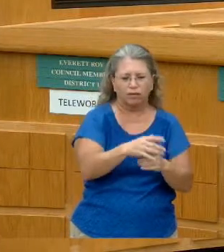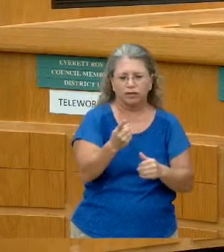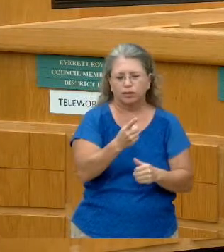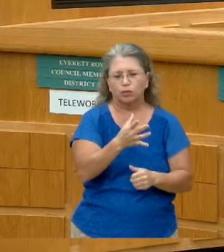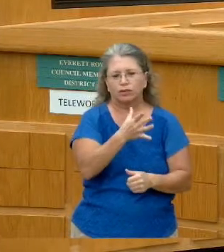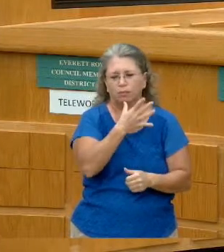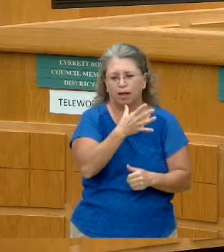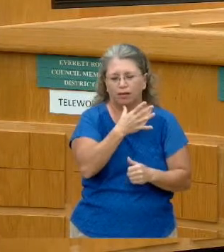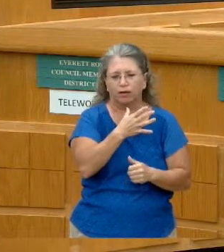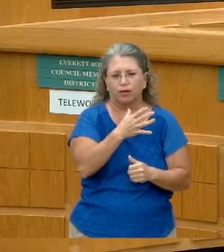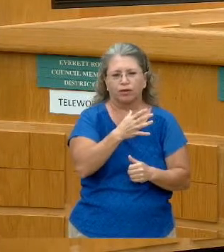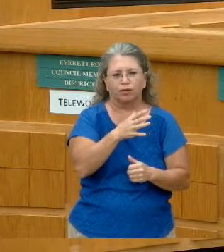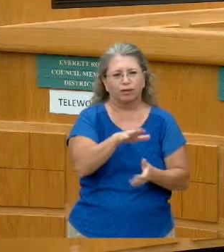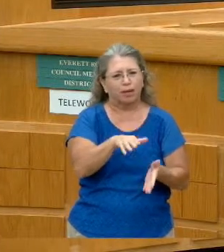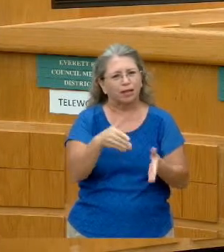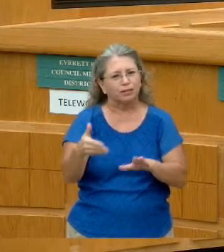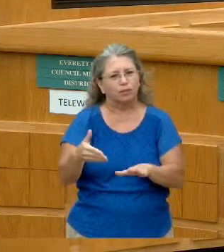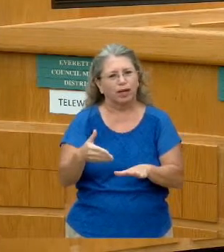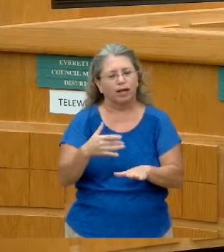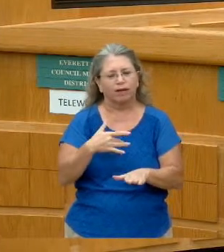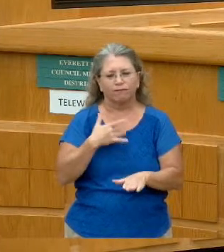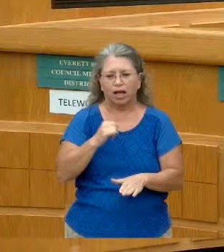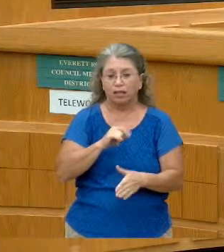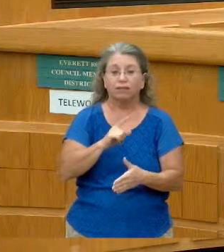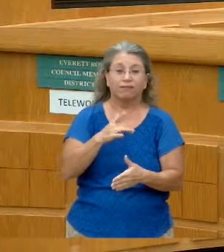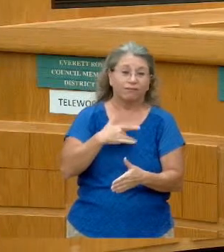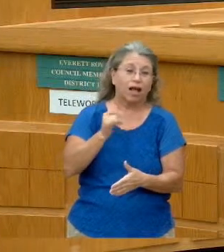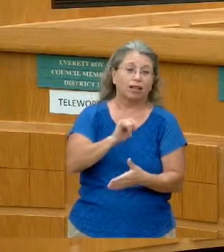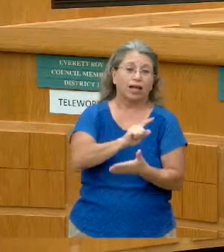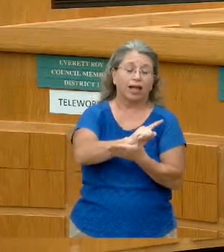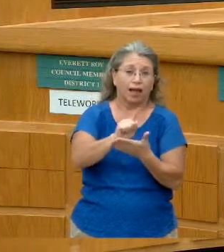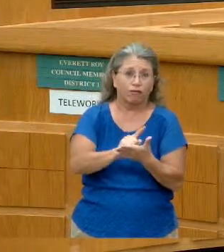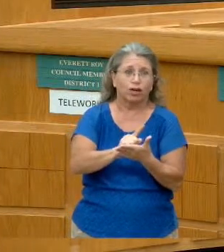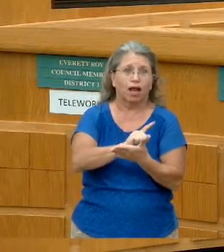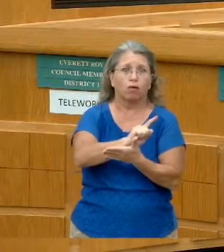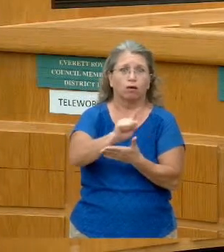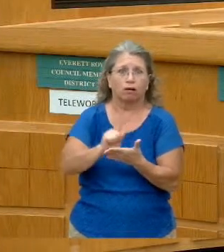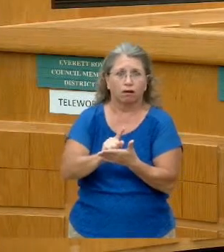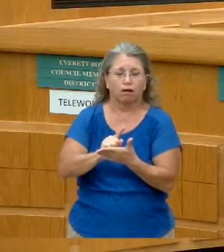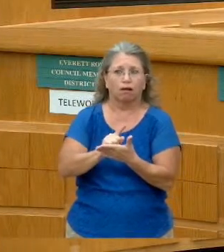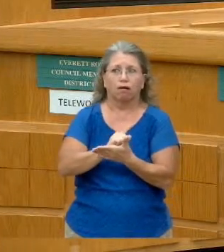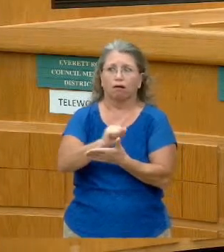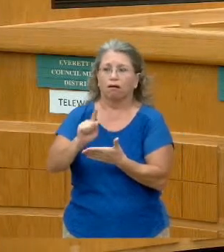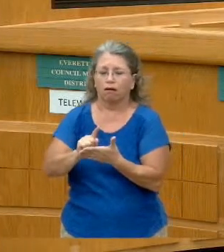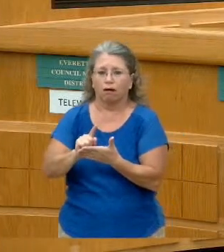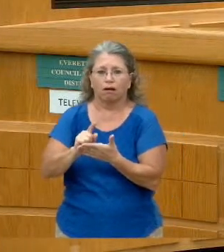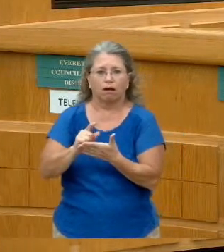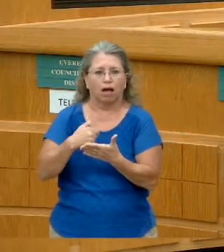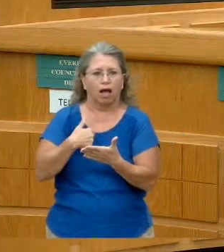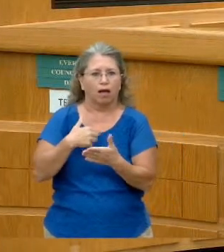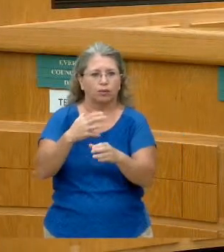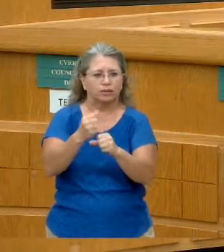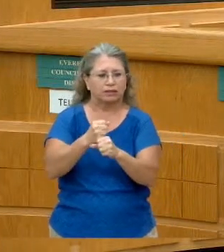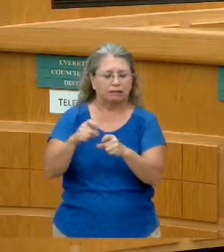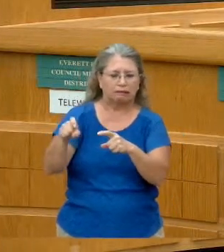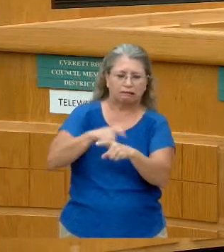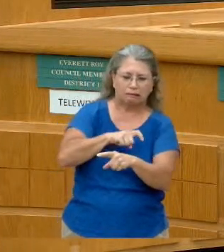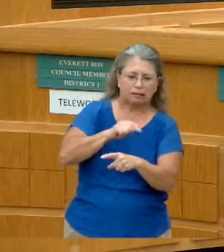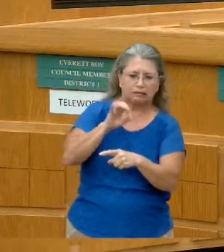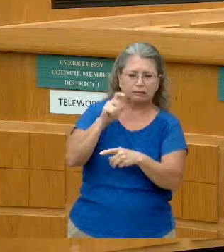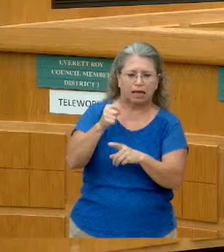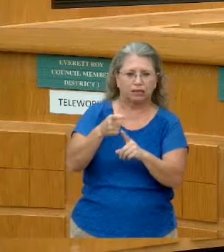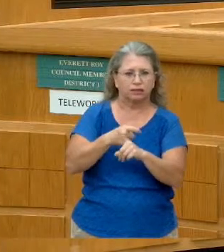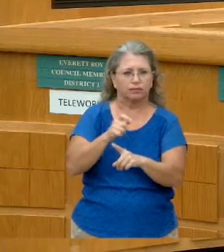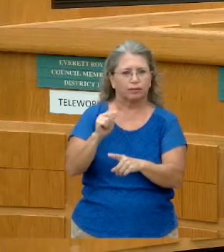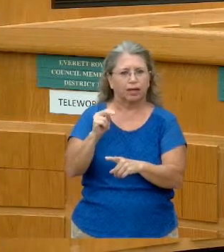Every hour, it felt like it wouldn't stop. And I wanted to make it stop